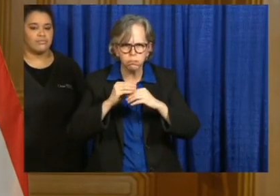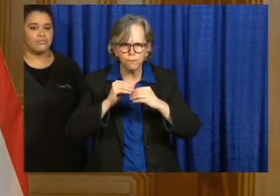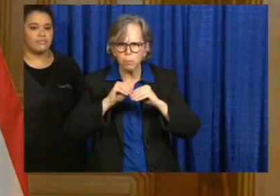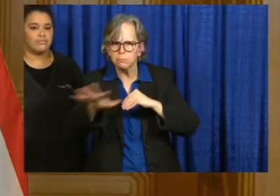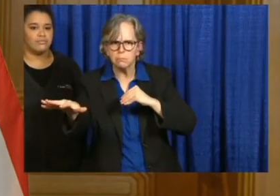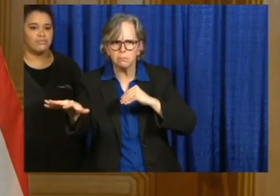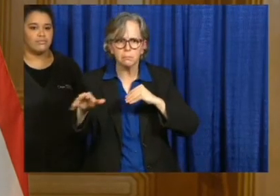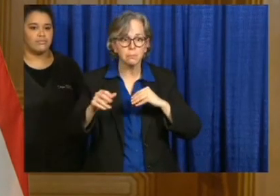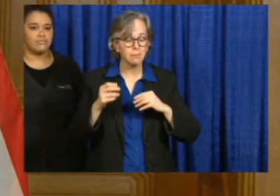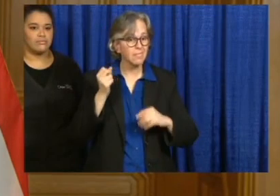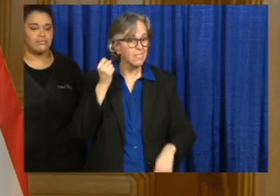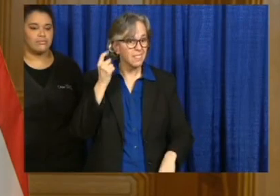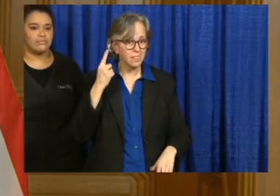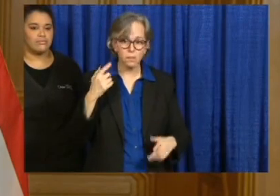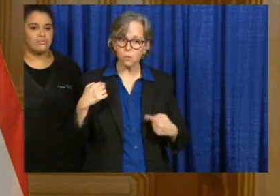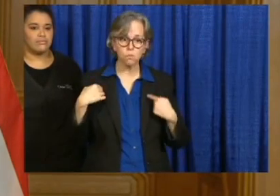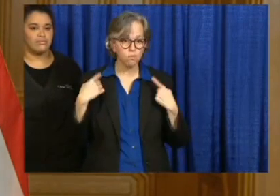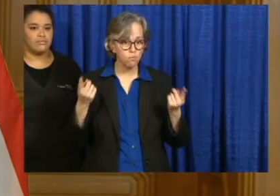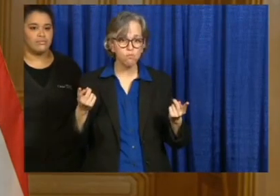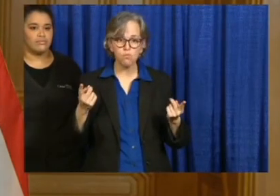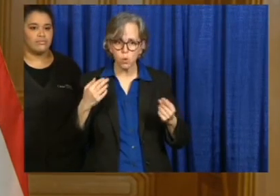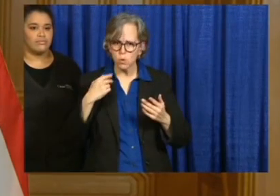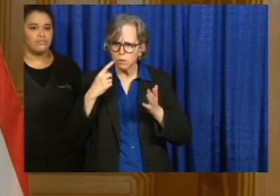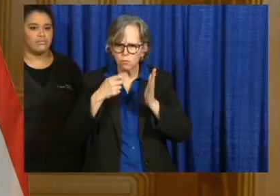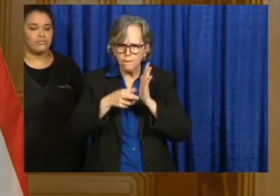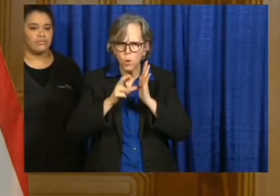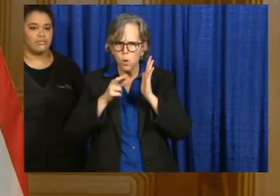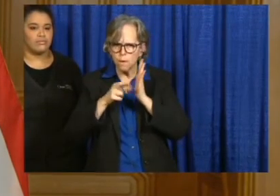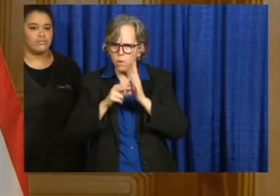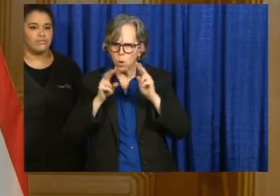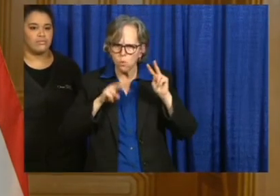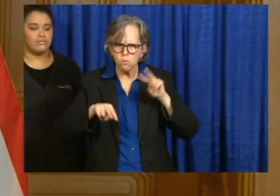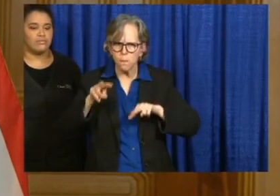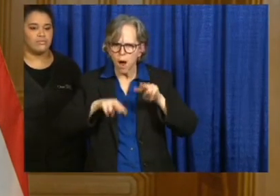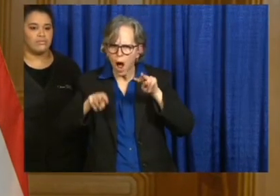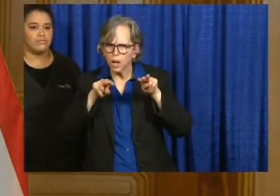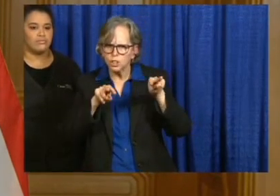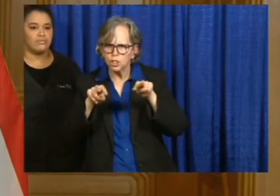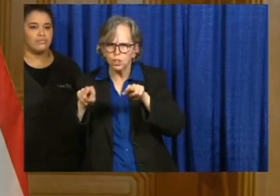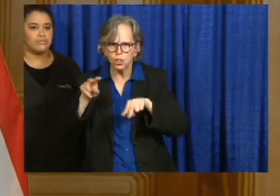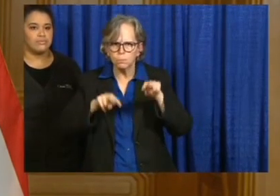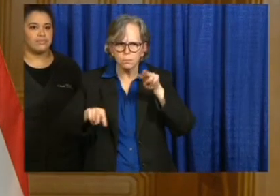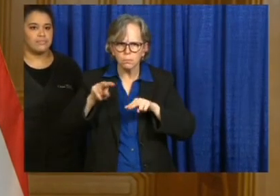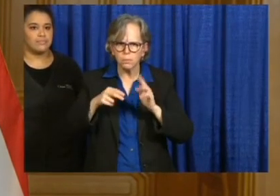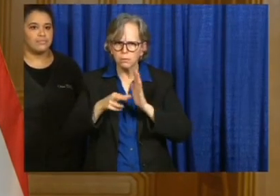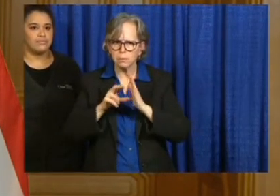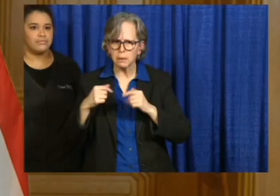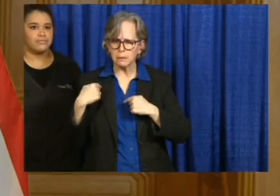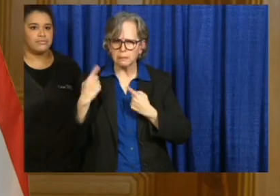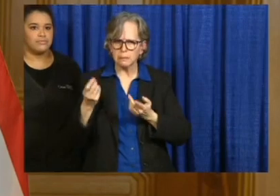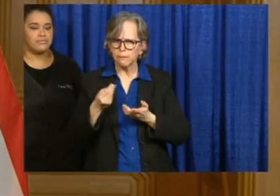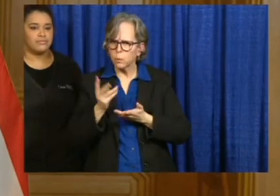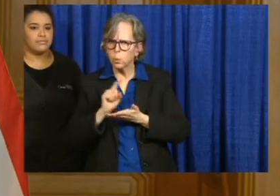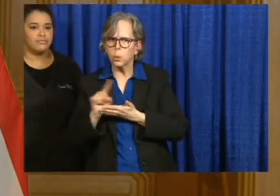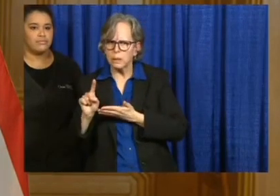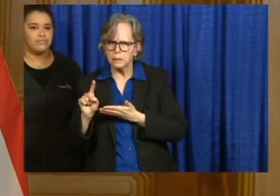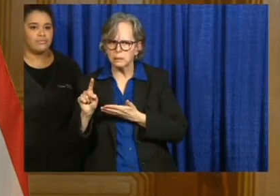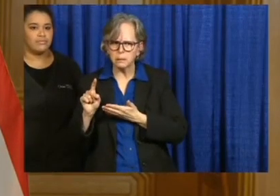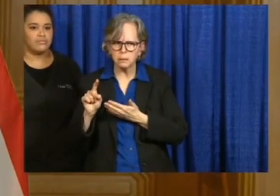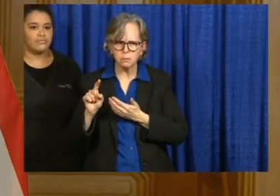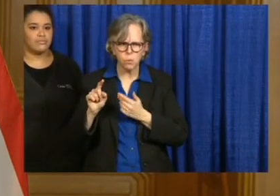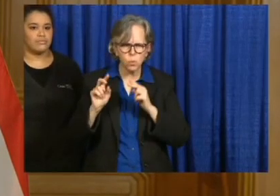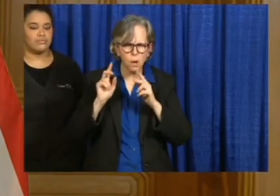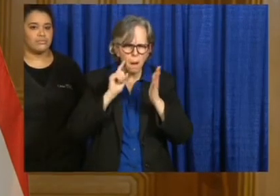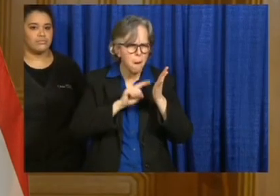been reviewing for the last few weeks, really, and more intensely in the last few days,